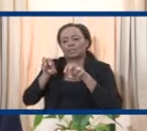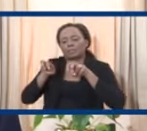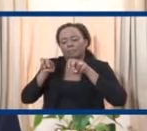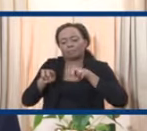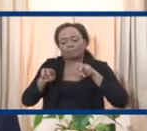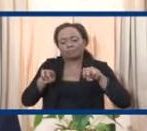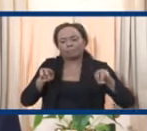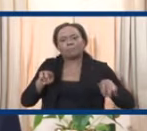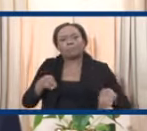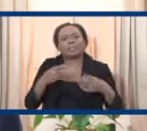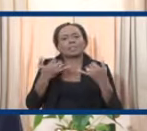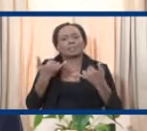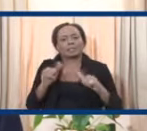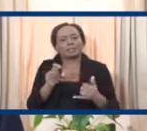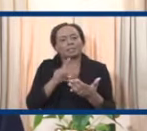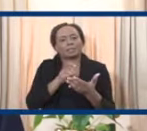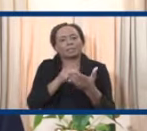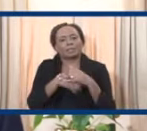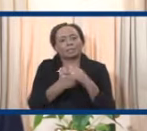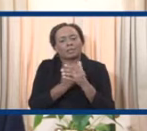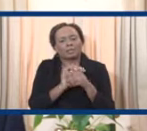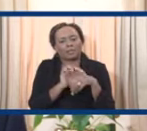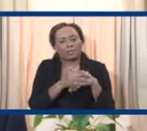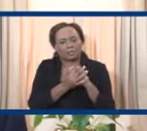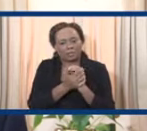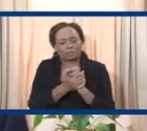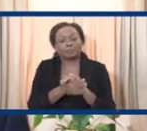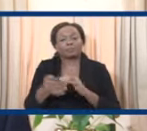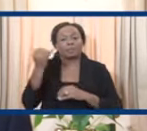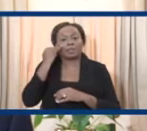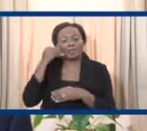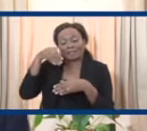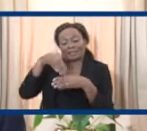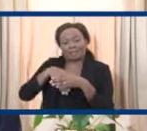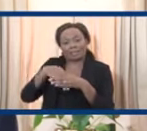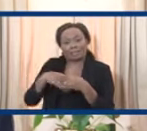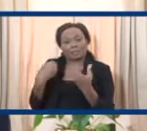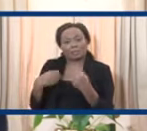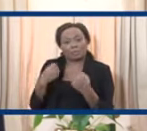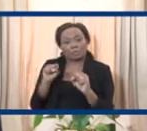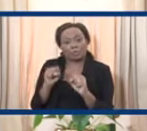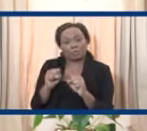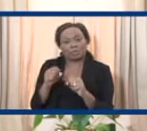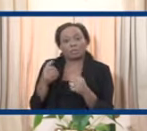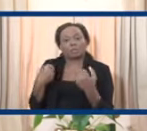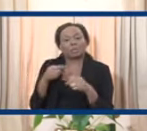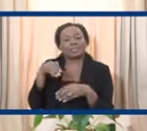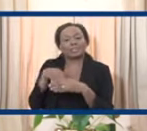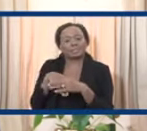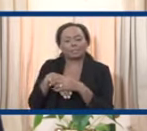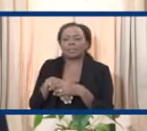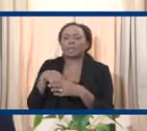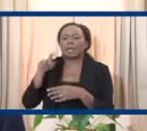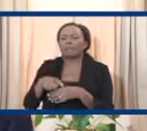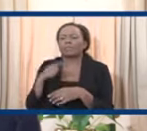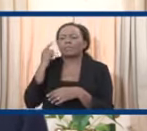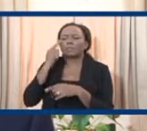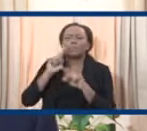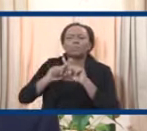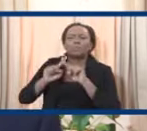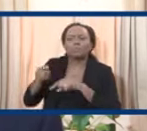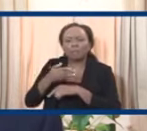things of that sort. Obviously, for indoor sporting activities, there'll be density requirements to consider, but once